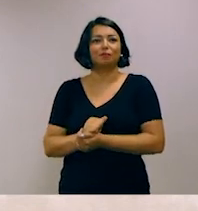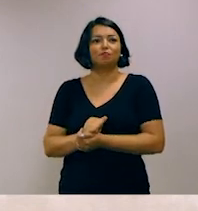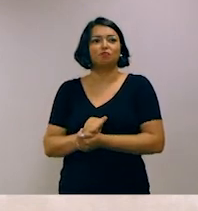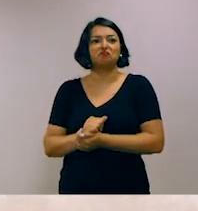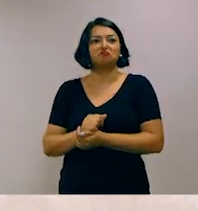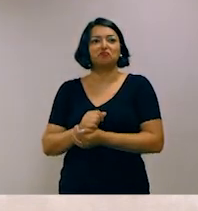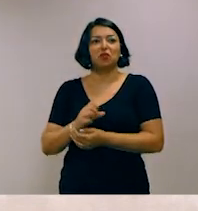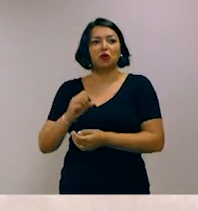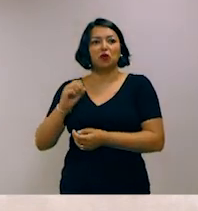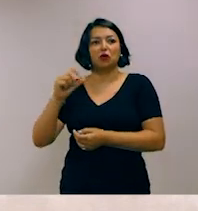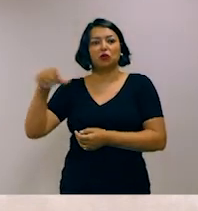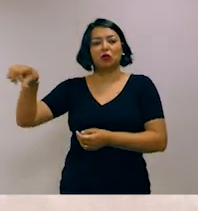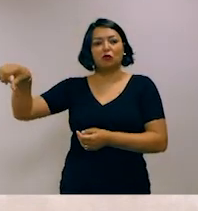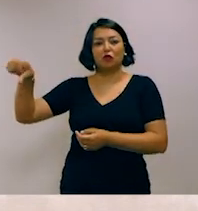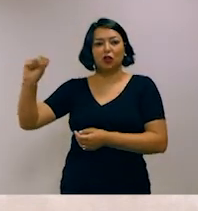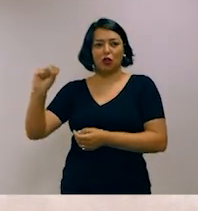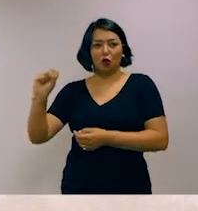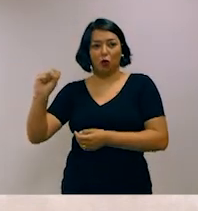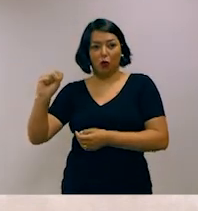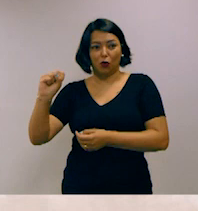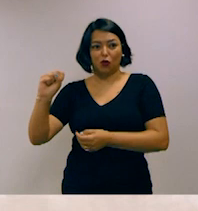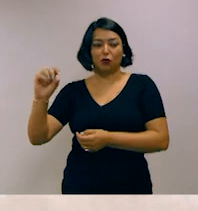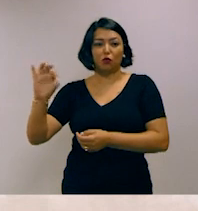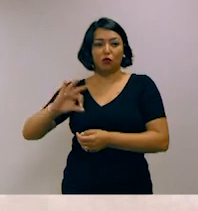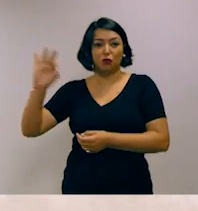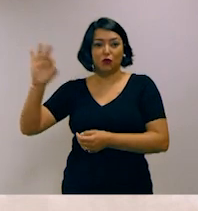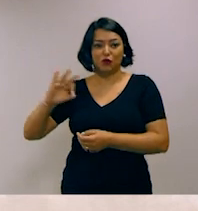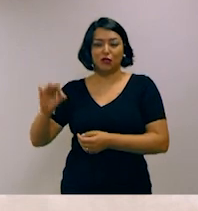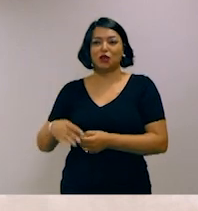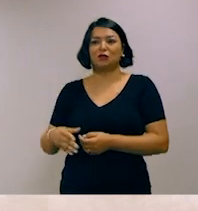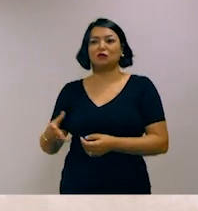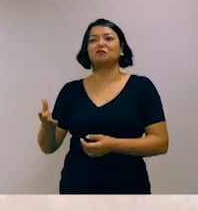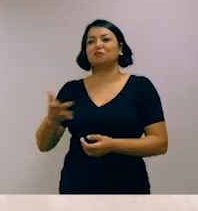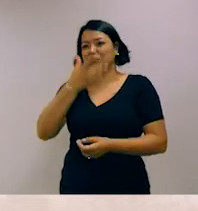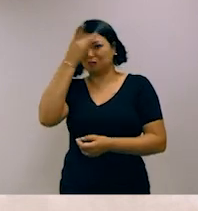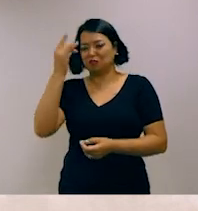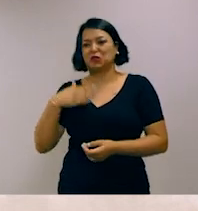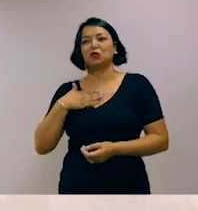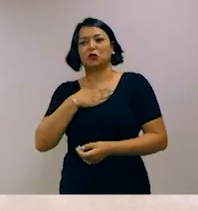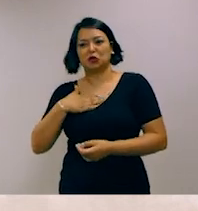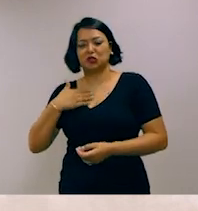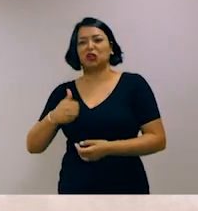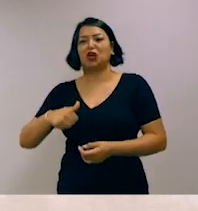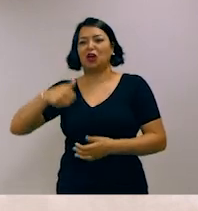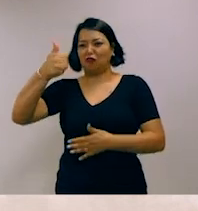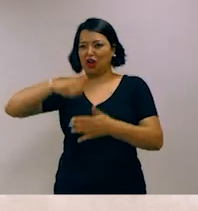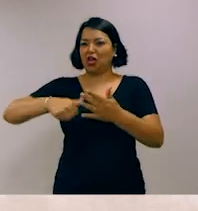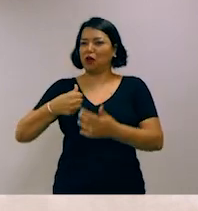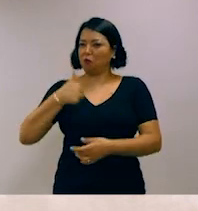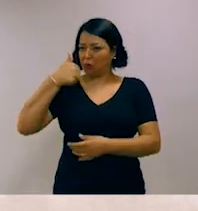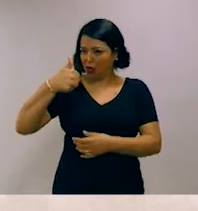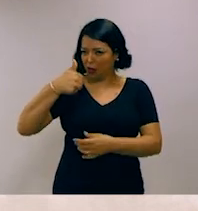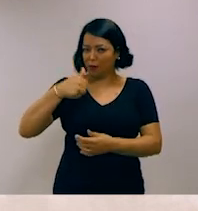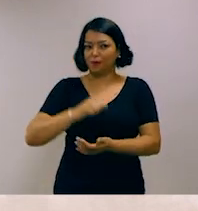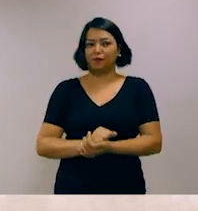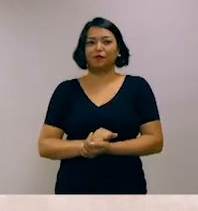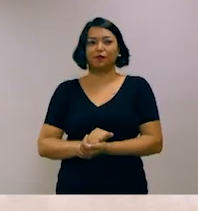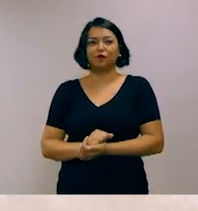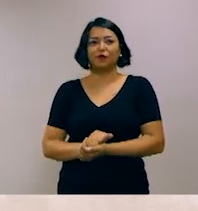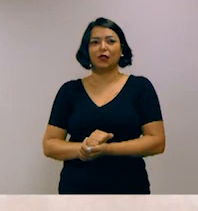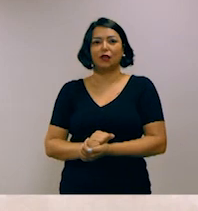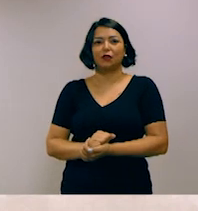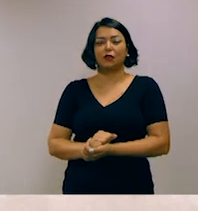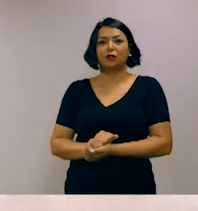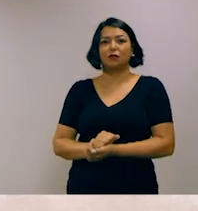history of the movies. It had a revenue of 356 million. No, was the